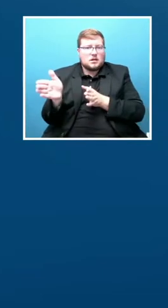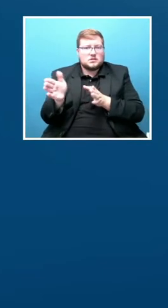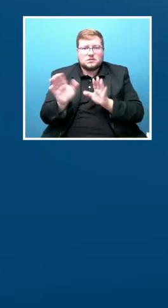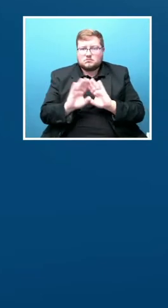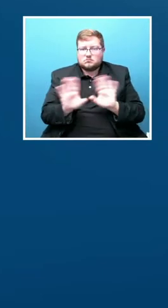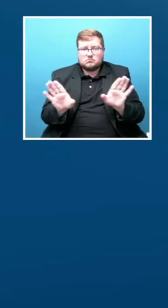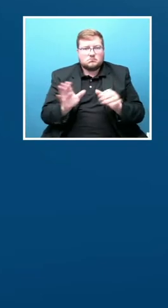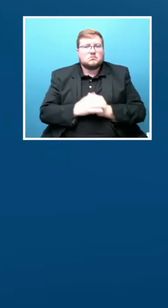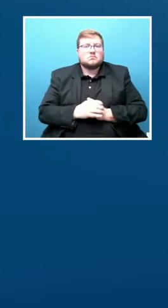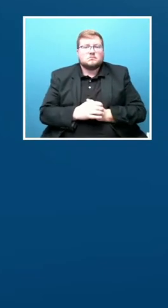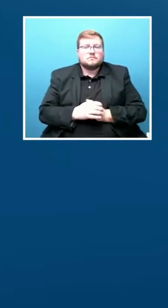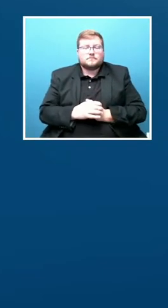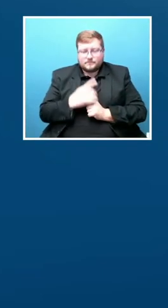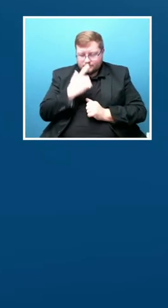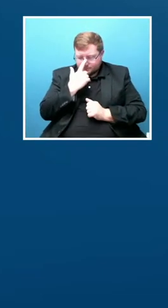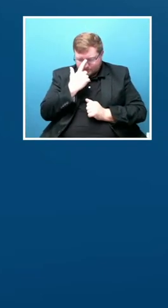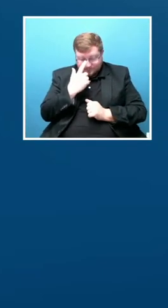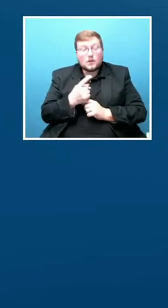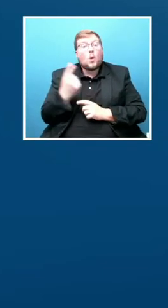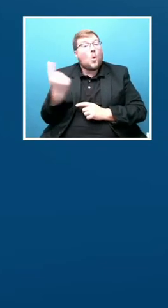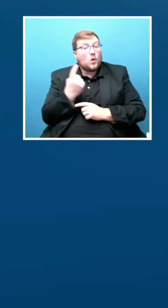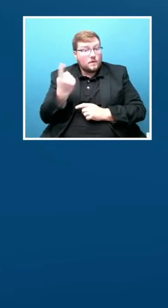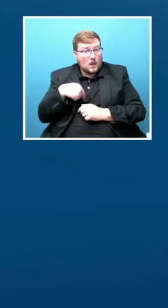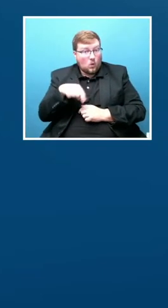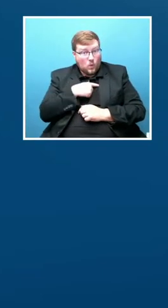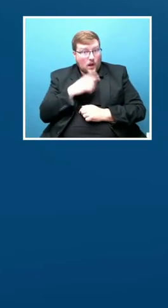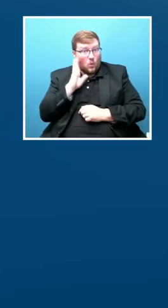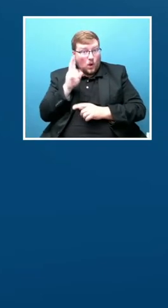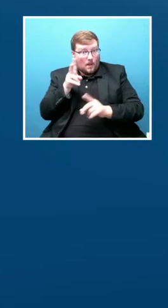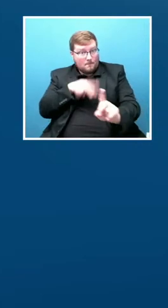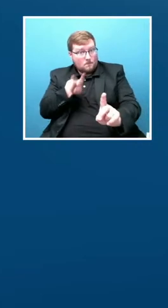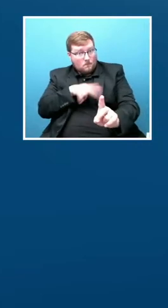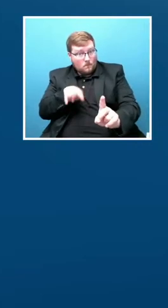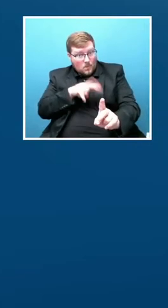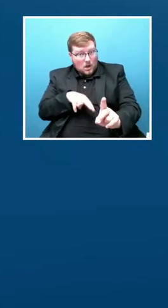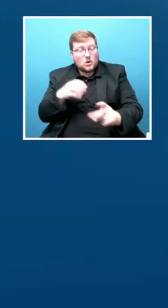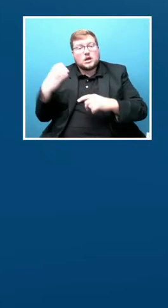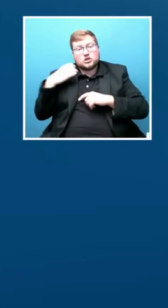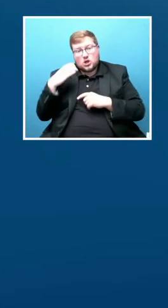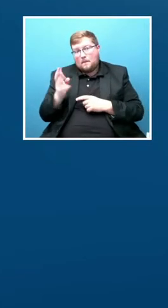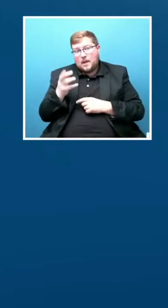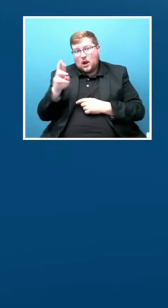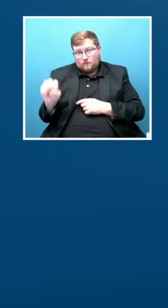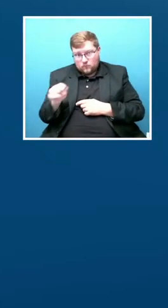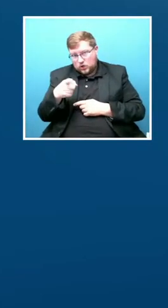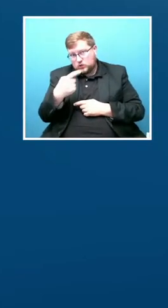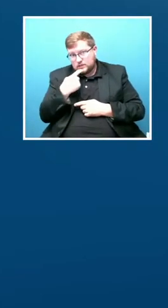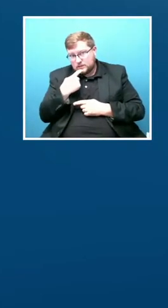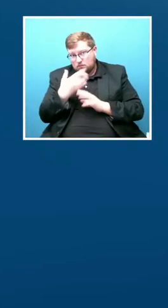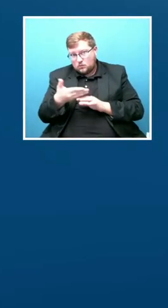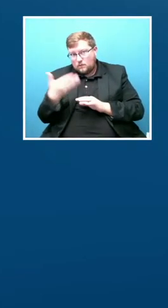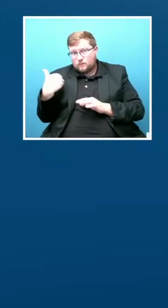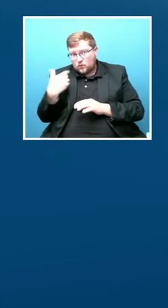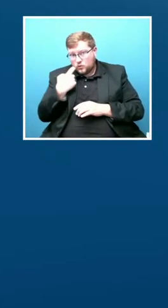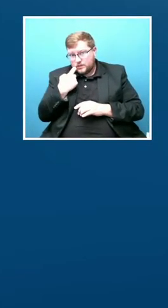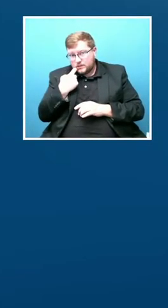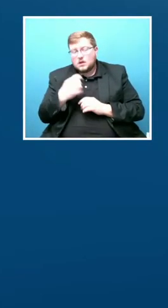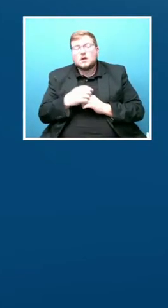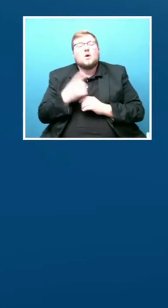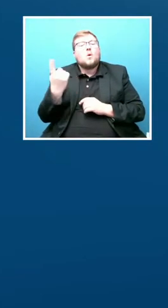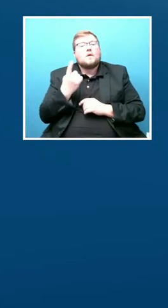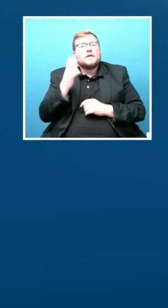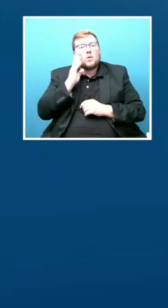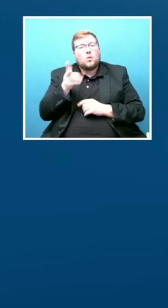affirmative action. The only thing that we monitor, and Chair Biafor referenced this just a little bit ago, The only thing that